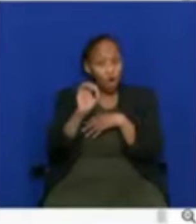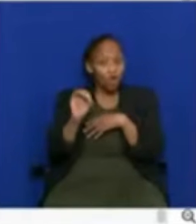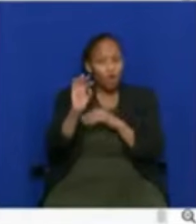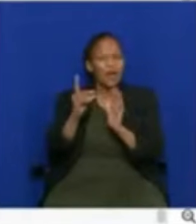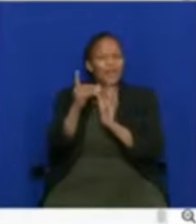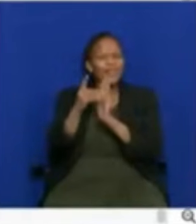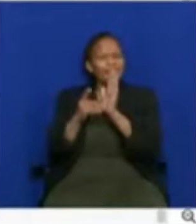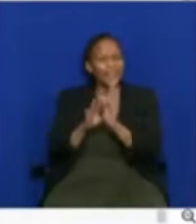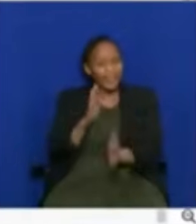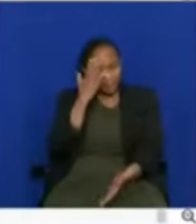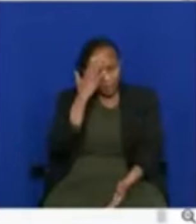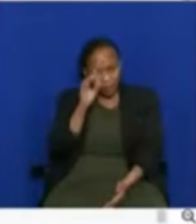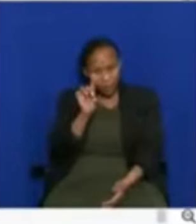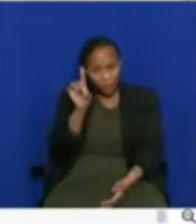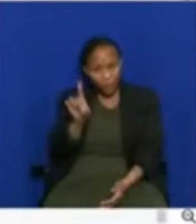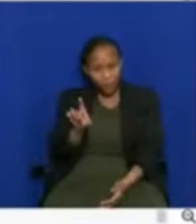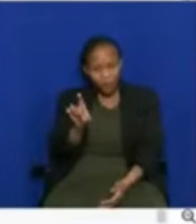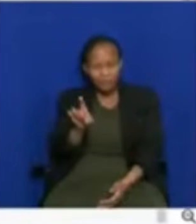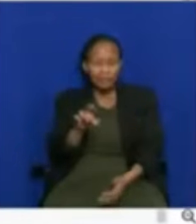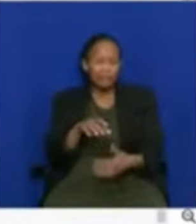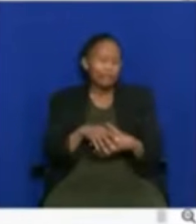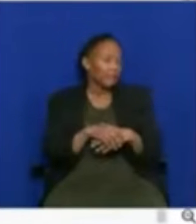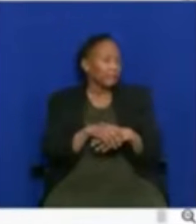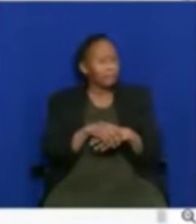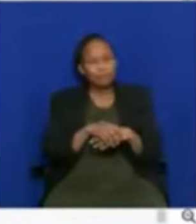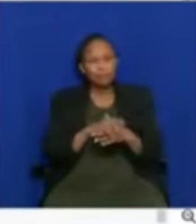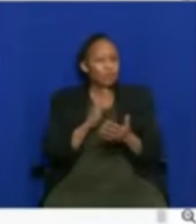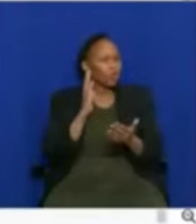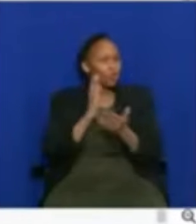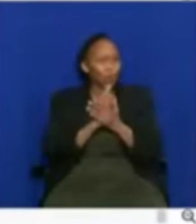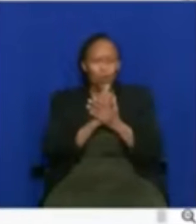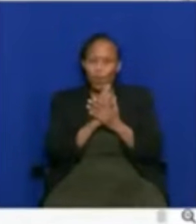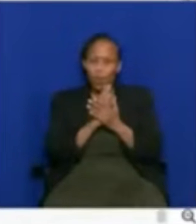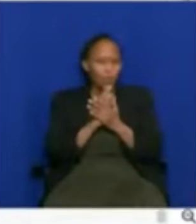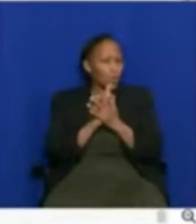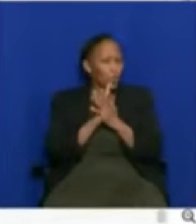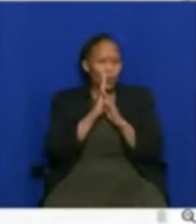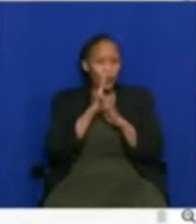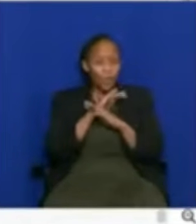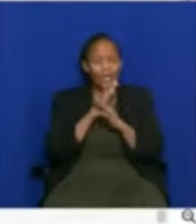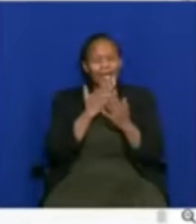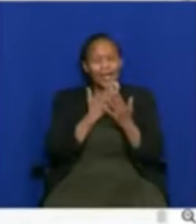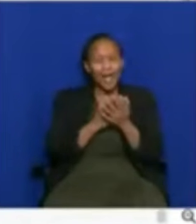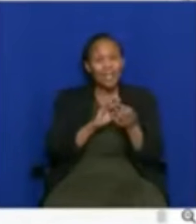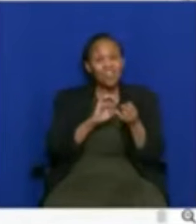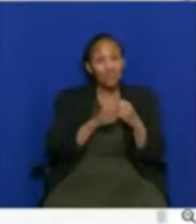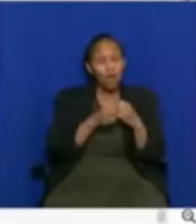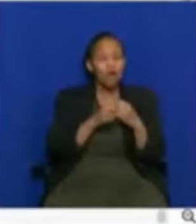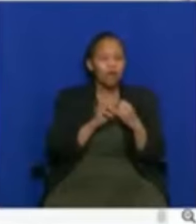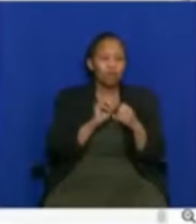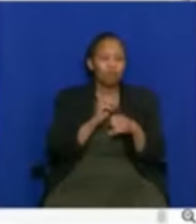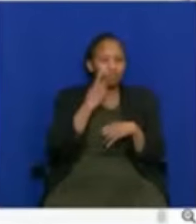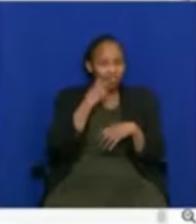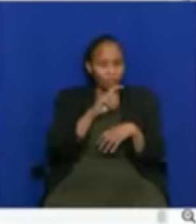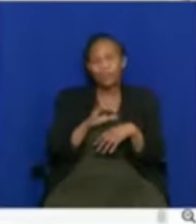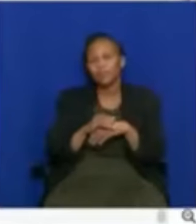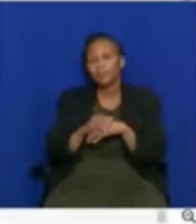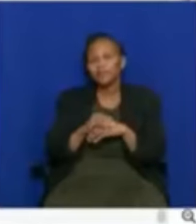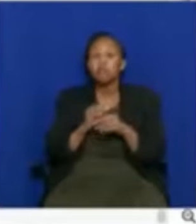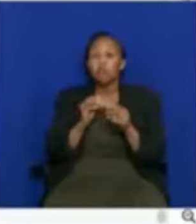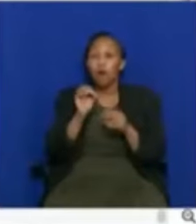I'm not too sure offhand, but I can just maybe try and check it on. Okay, maybe let me ask you a different question. Do you have the